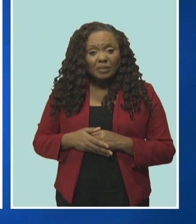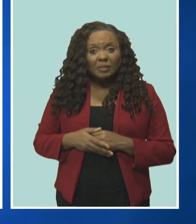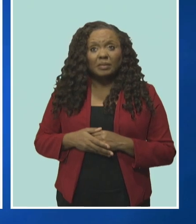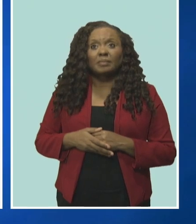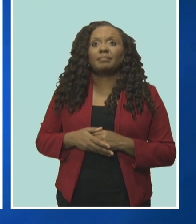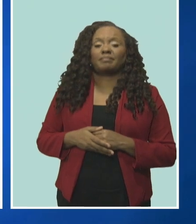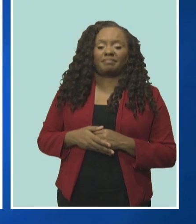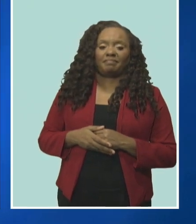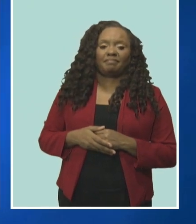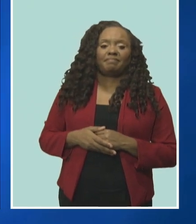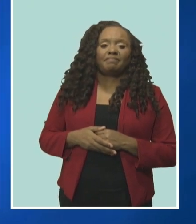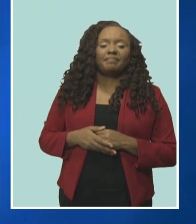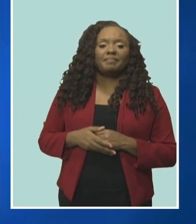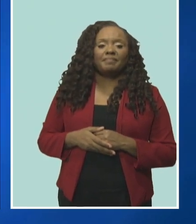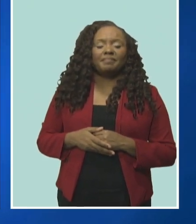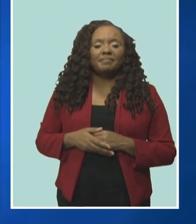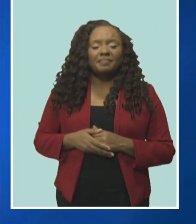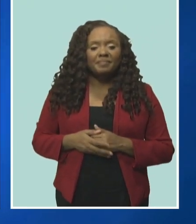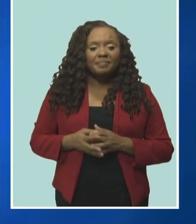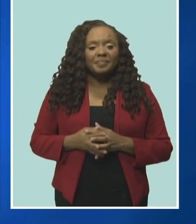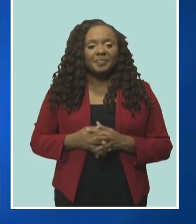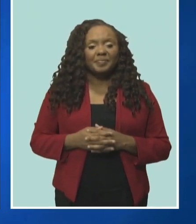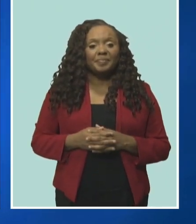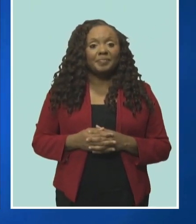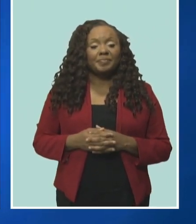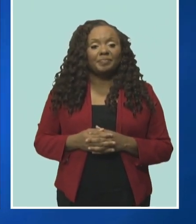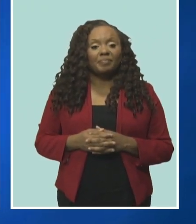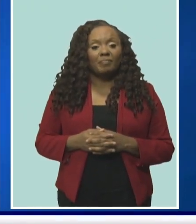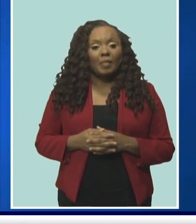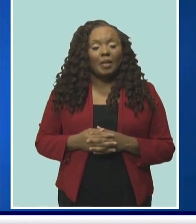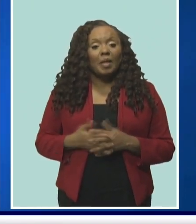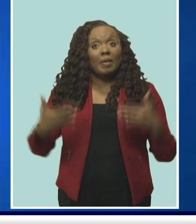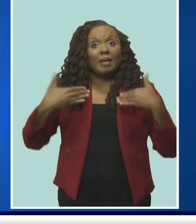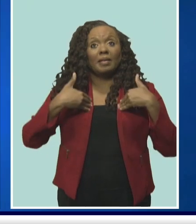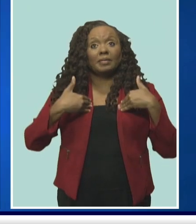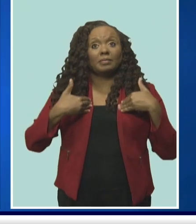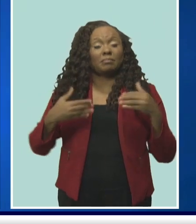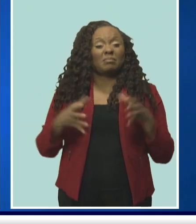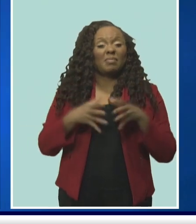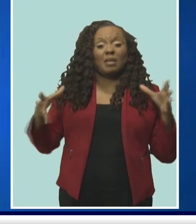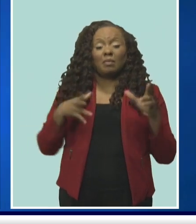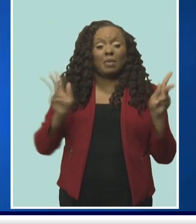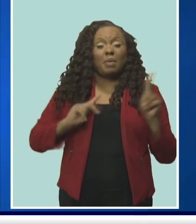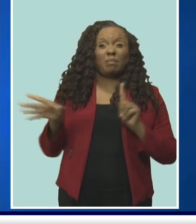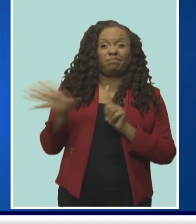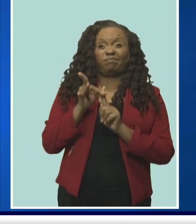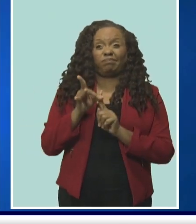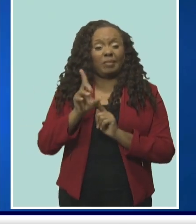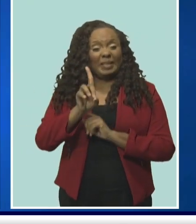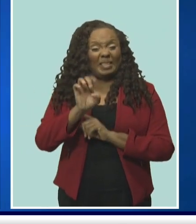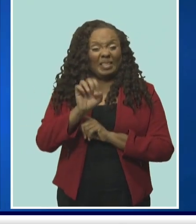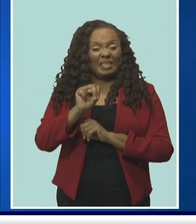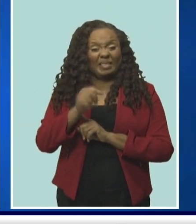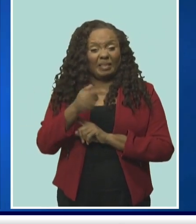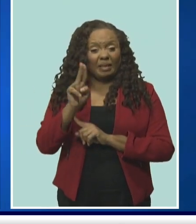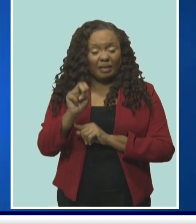Well, as you've heard, we've had a number of dengue cases. We've also seen an increase